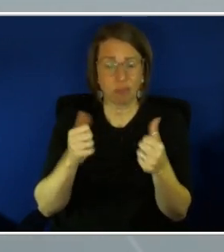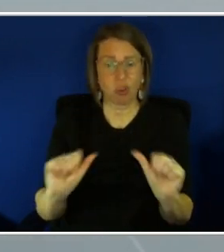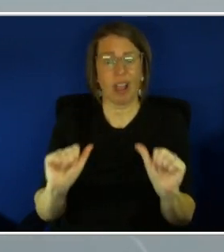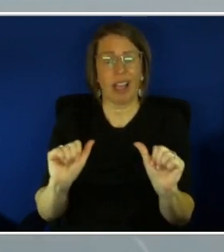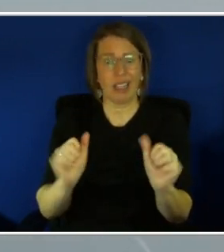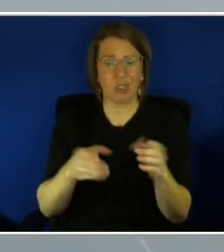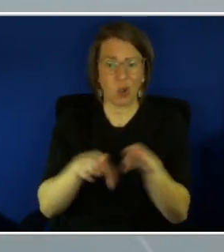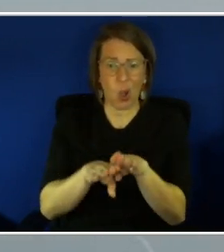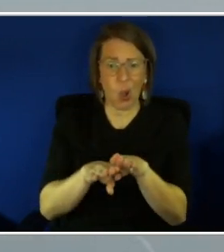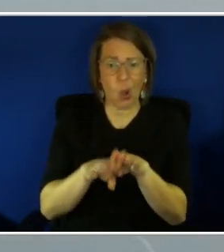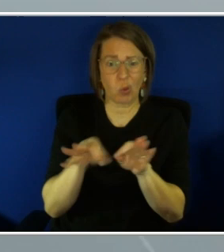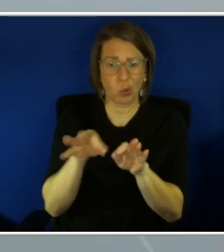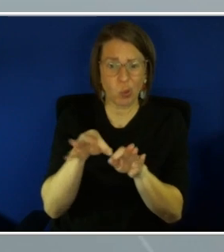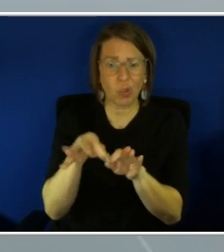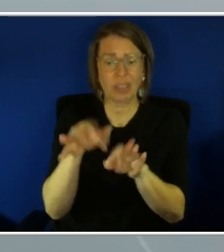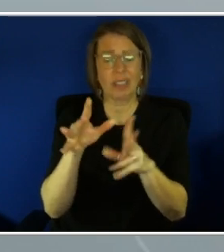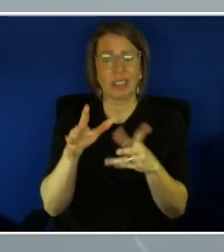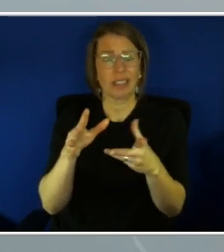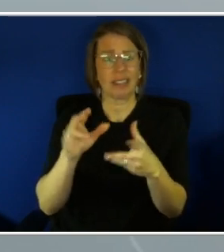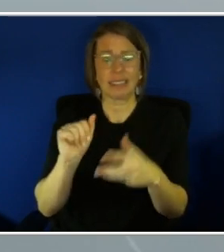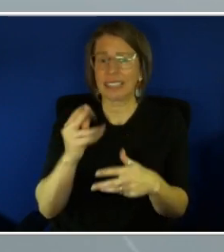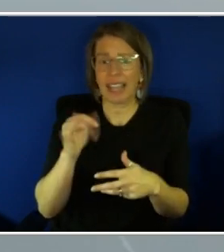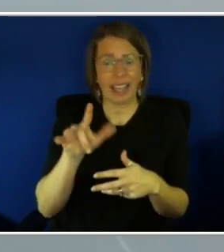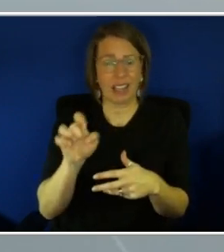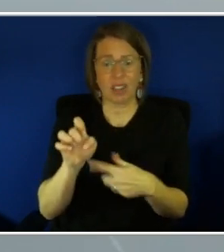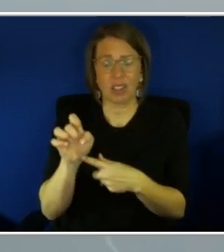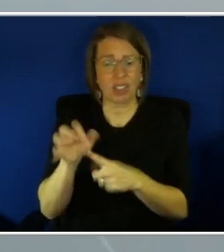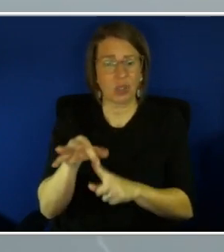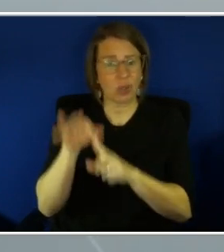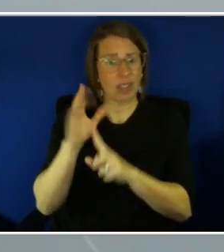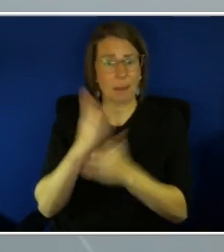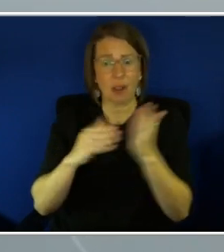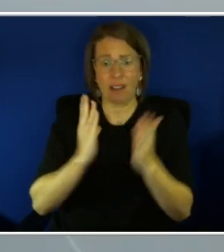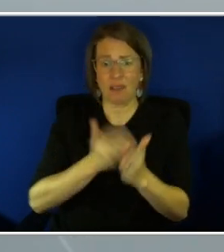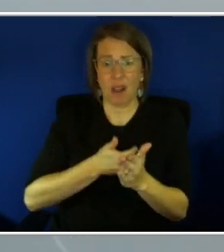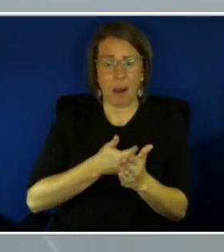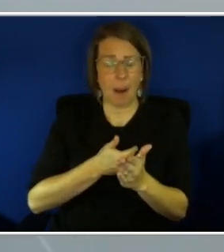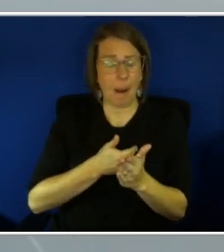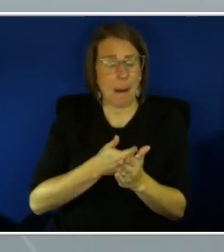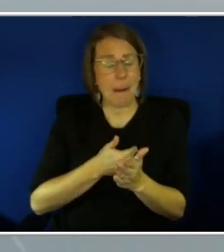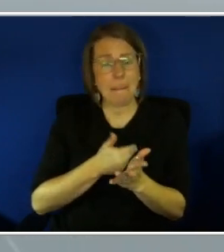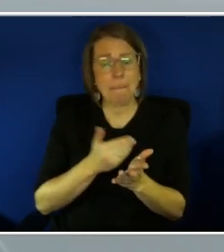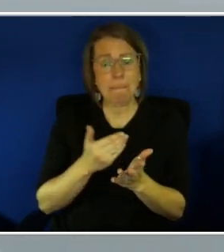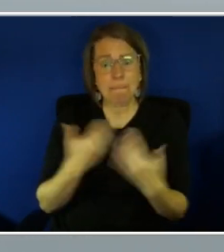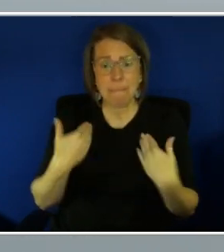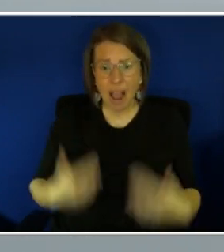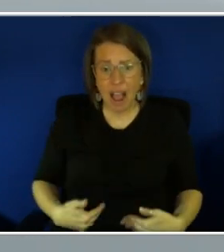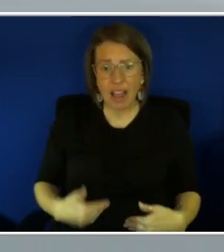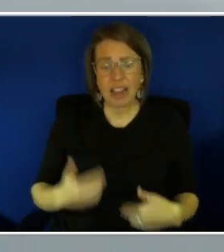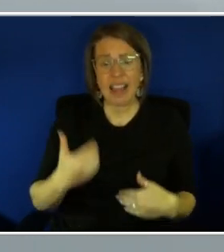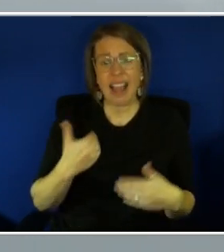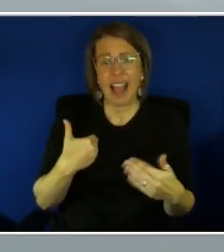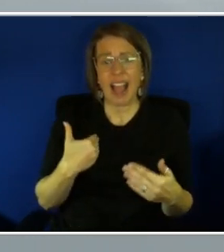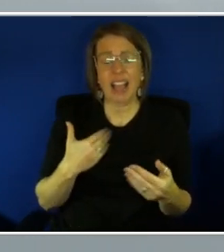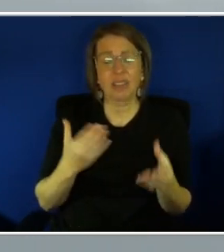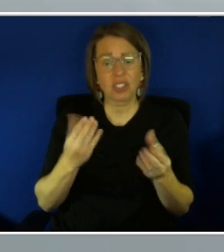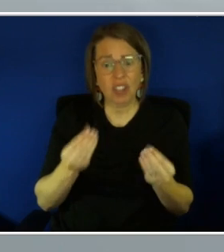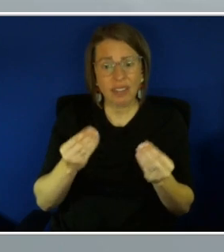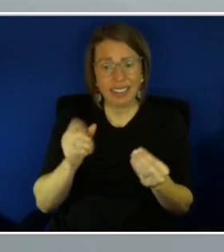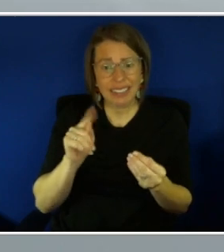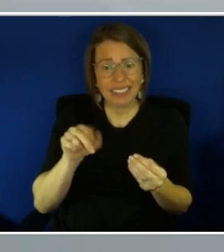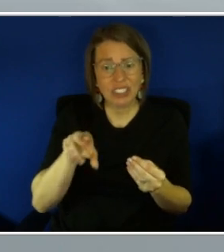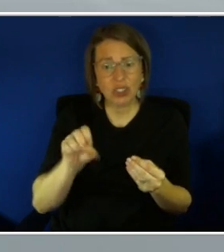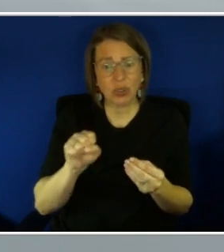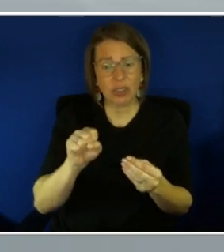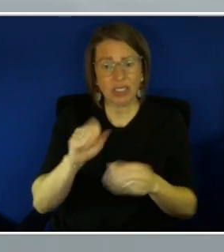wound up. And the ankle is a unique part of our body where we have a paucity of skin, we have a paucity of soft tissue under it. I mean, if you reach down and touch your